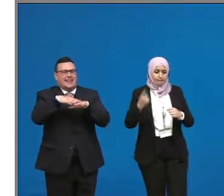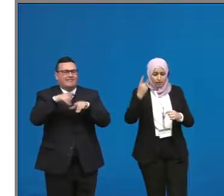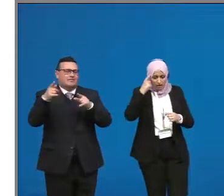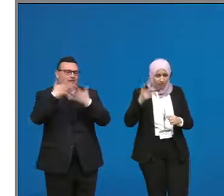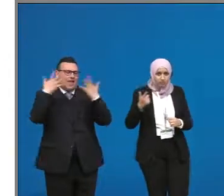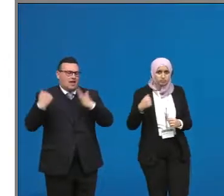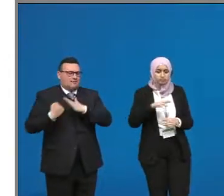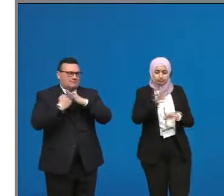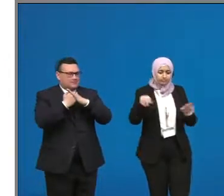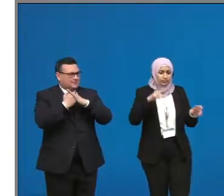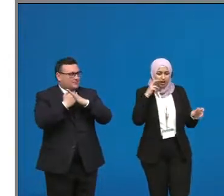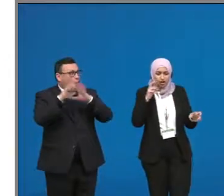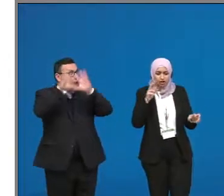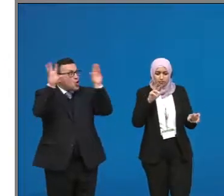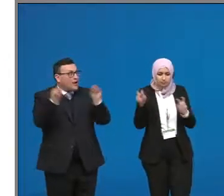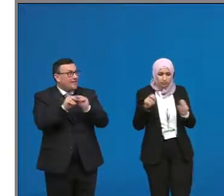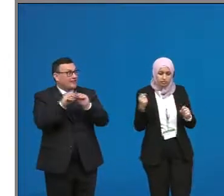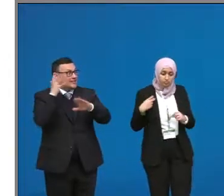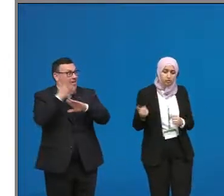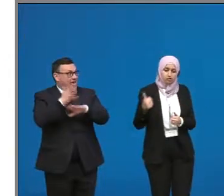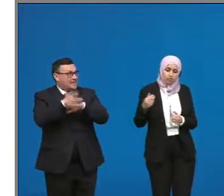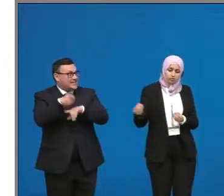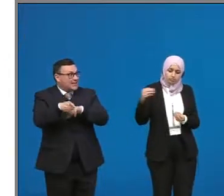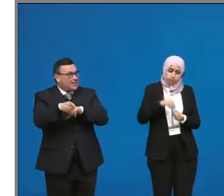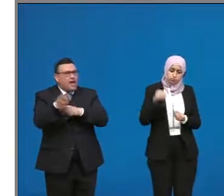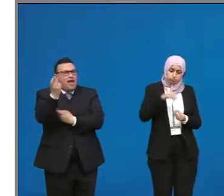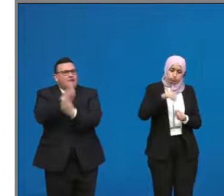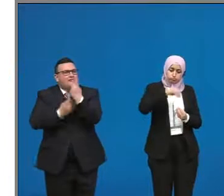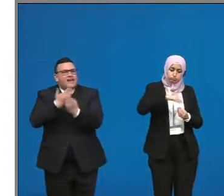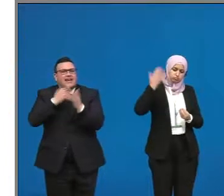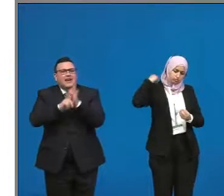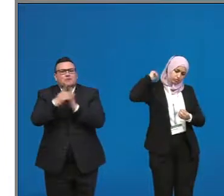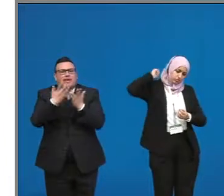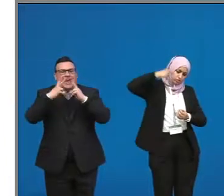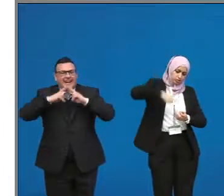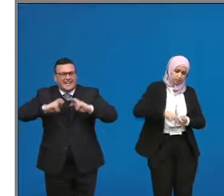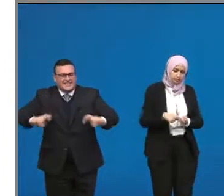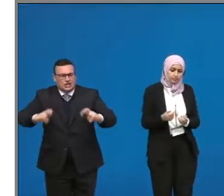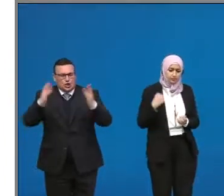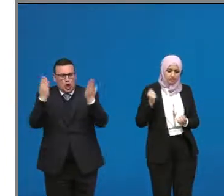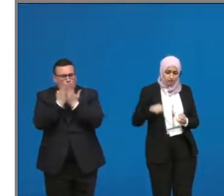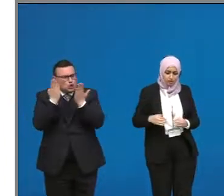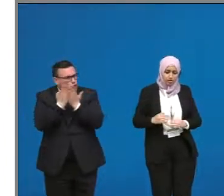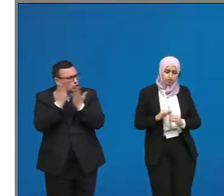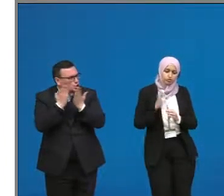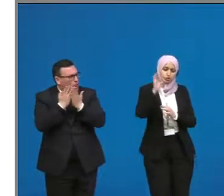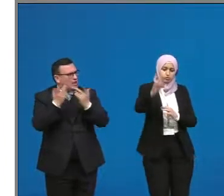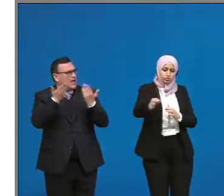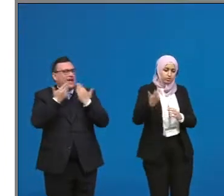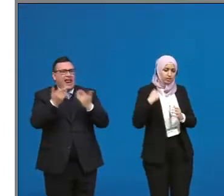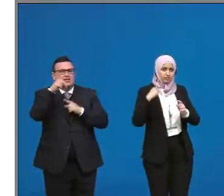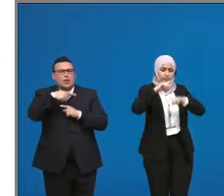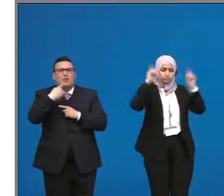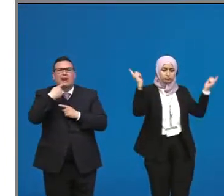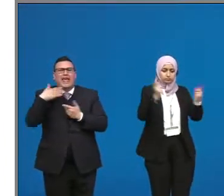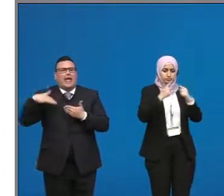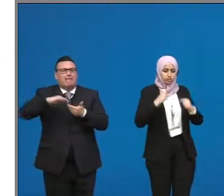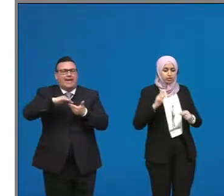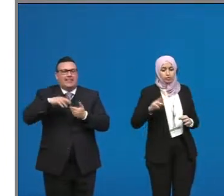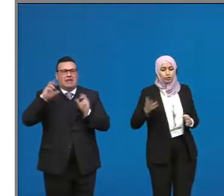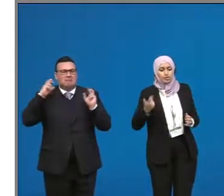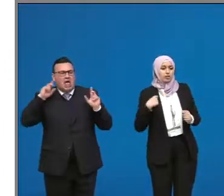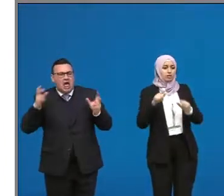universal accessibility, including interactive television and media,